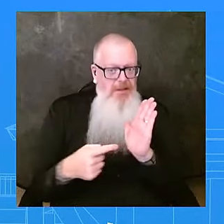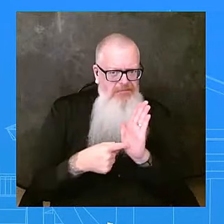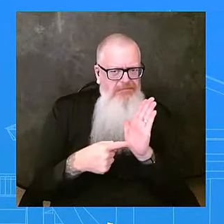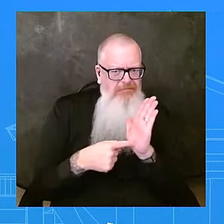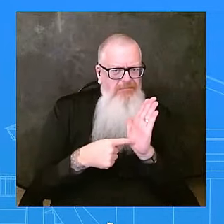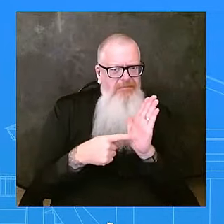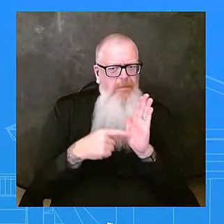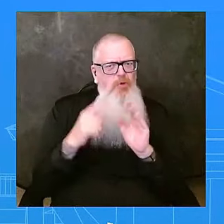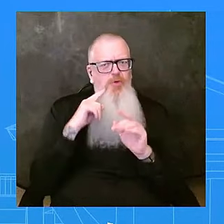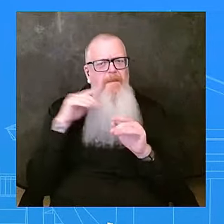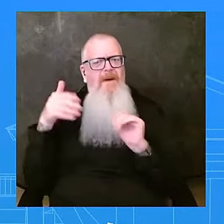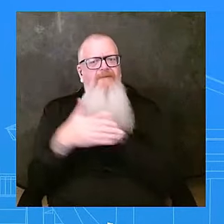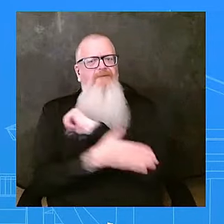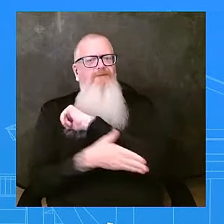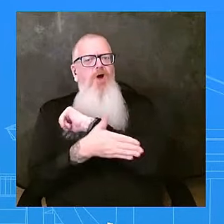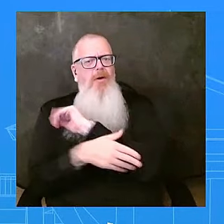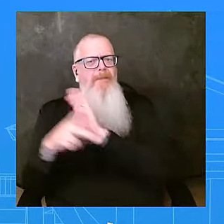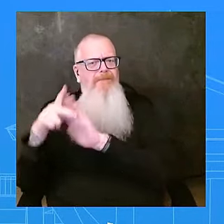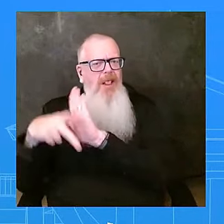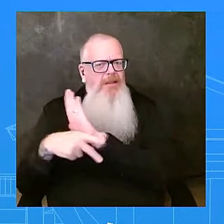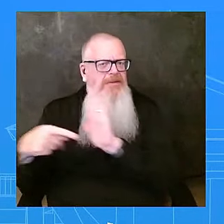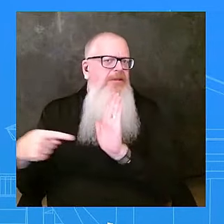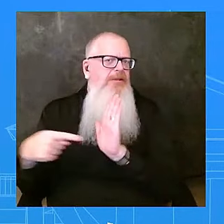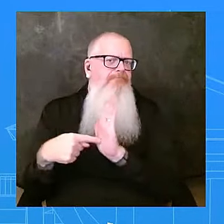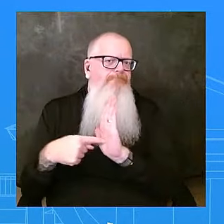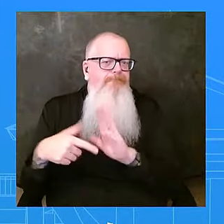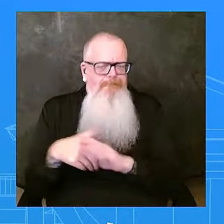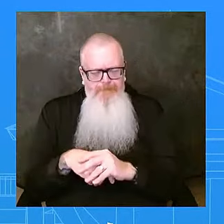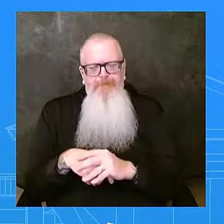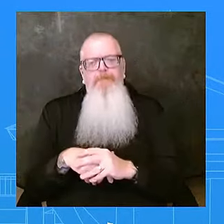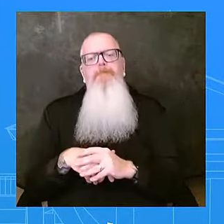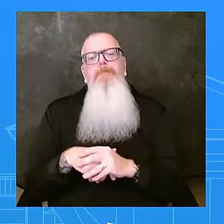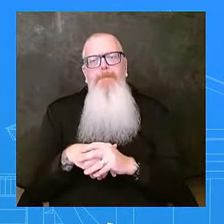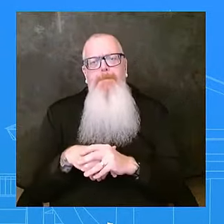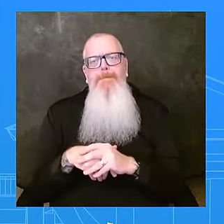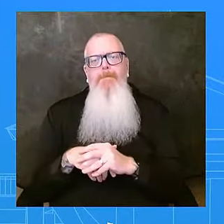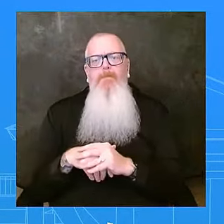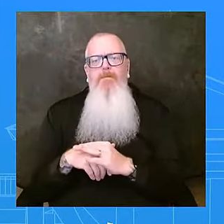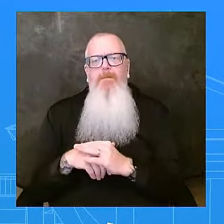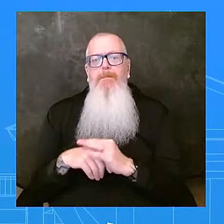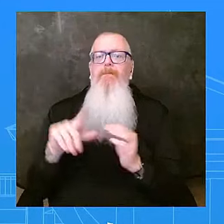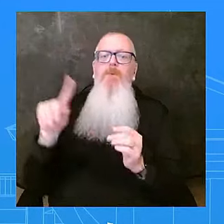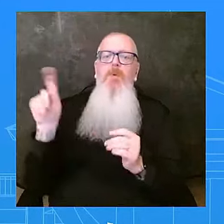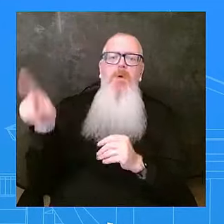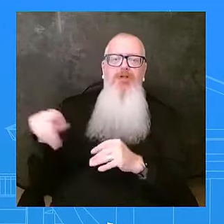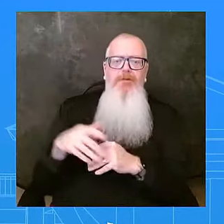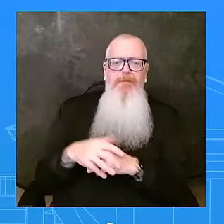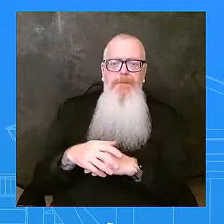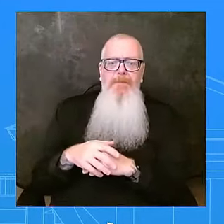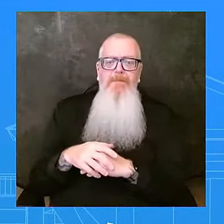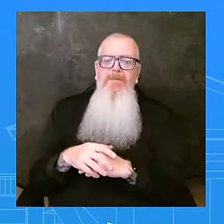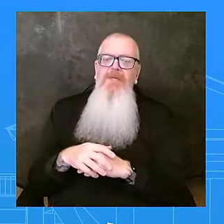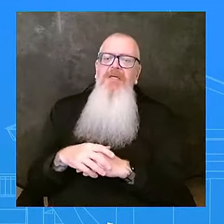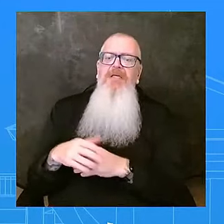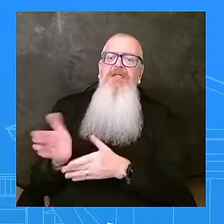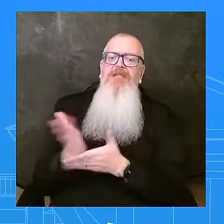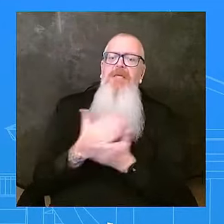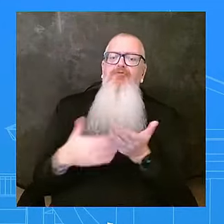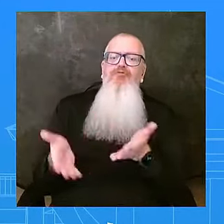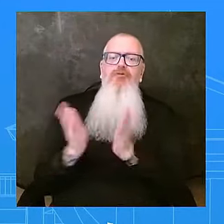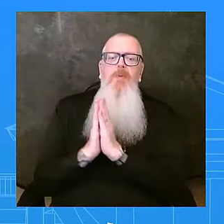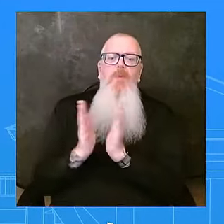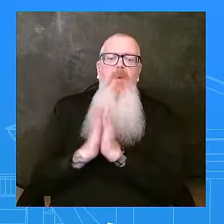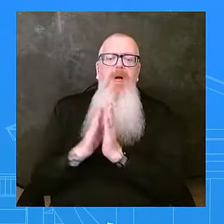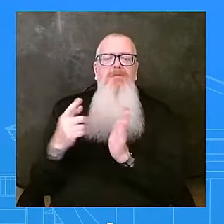agenda. Thanks, Karine. Admiral, there have been requests, or there have been signals from congressional Republicans they'd like to